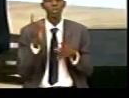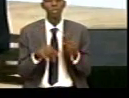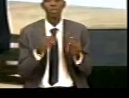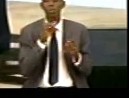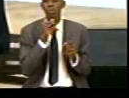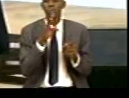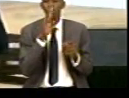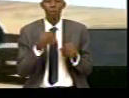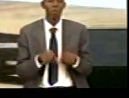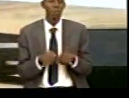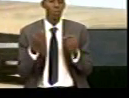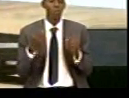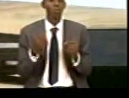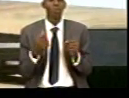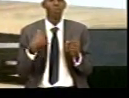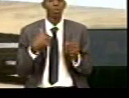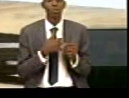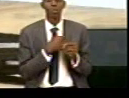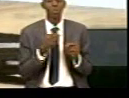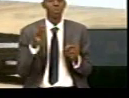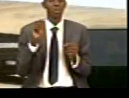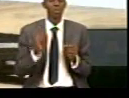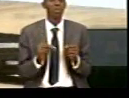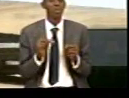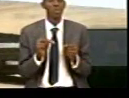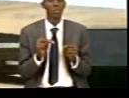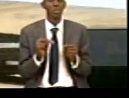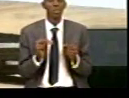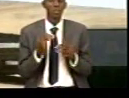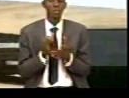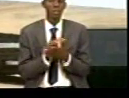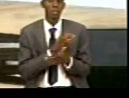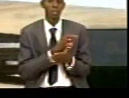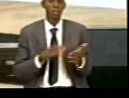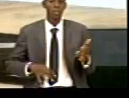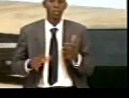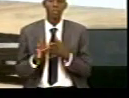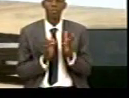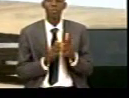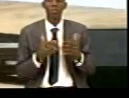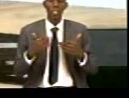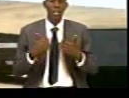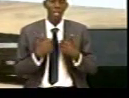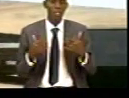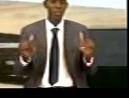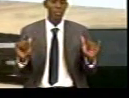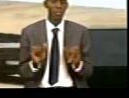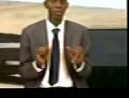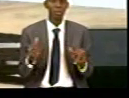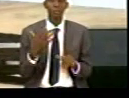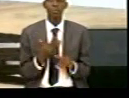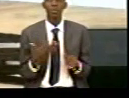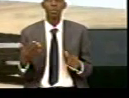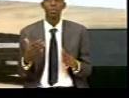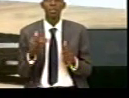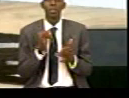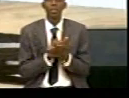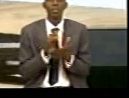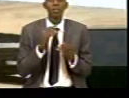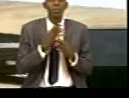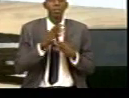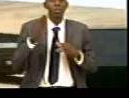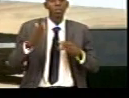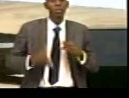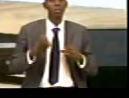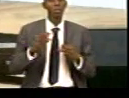of God that Jesus Christ had. The same faith that believes that the totality of